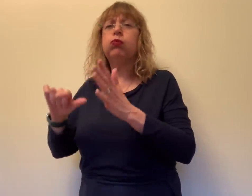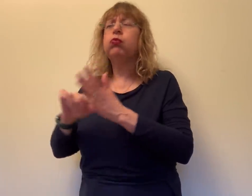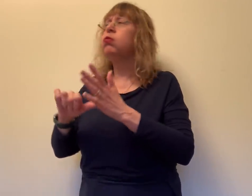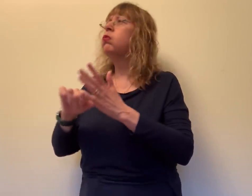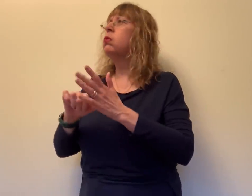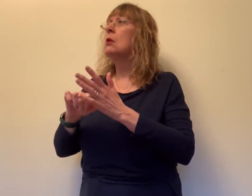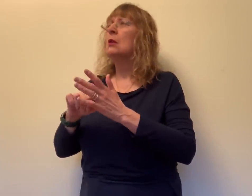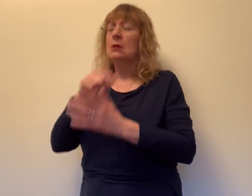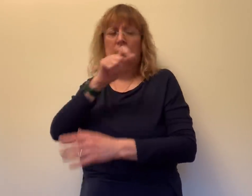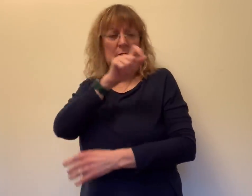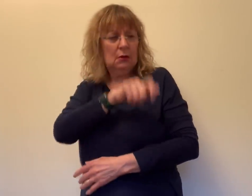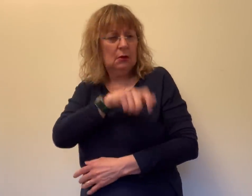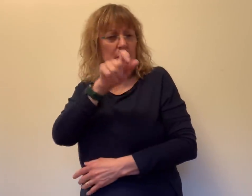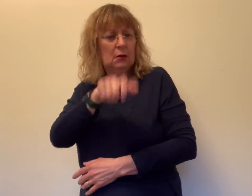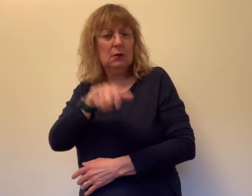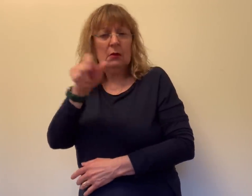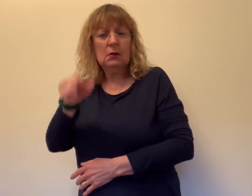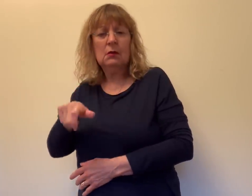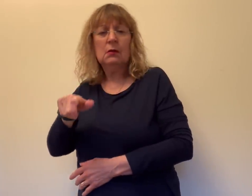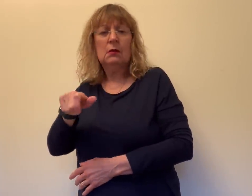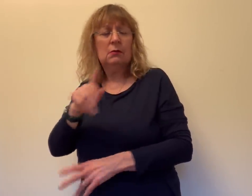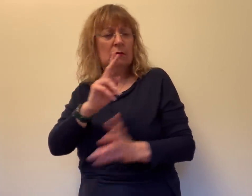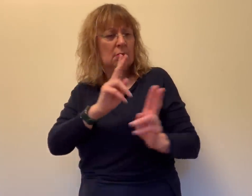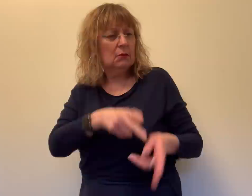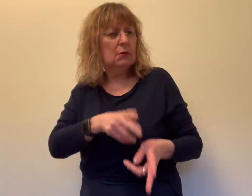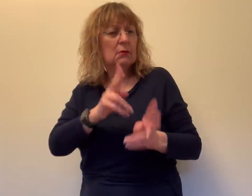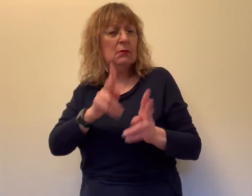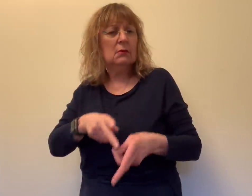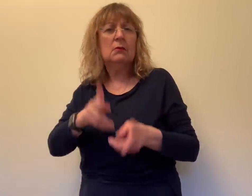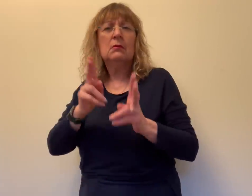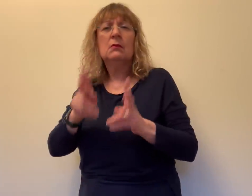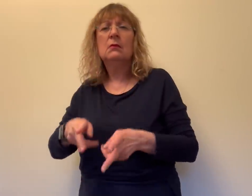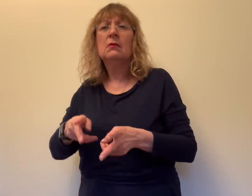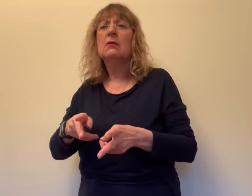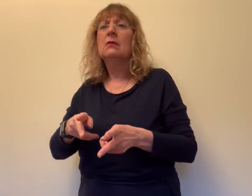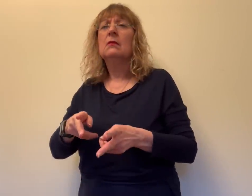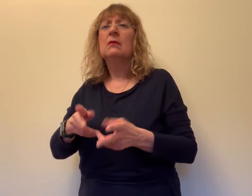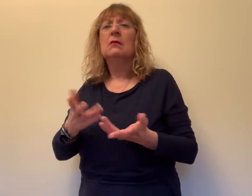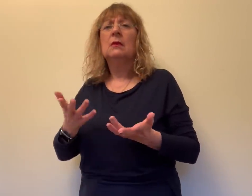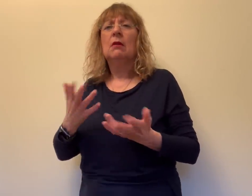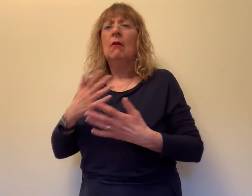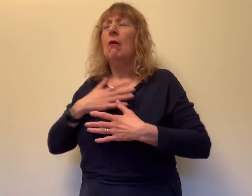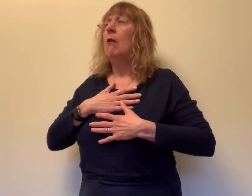when so many people have suffered and died,